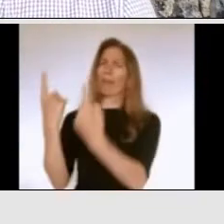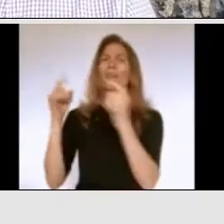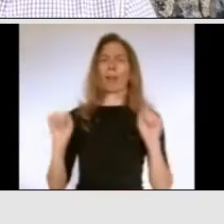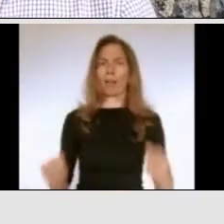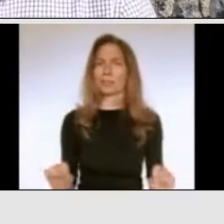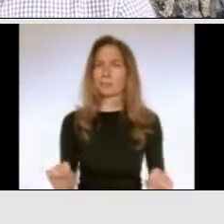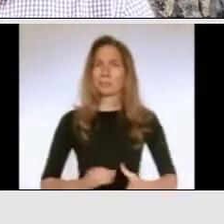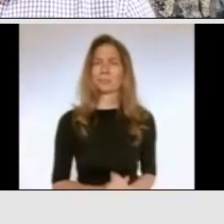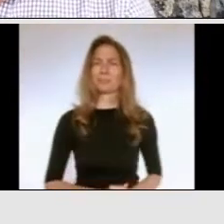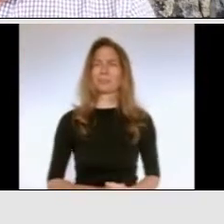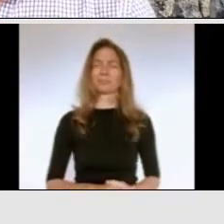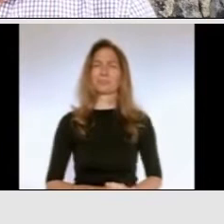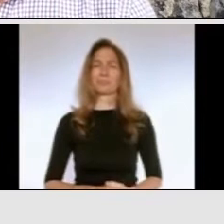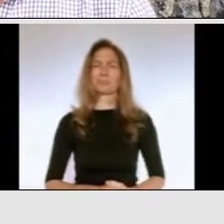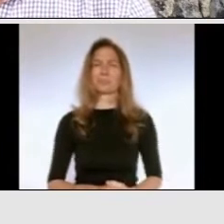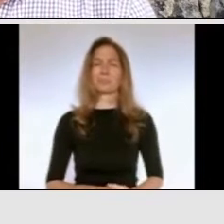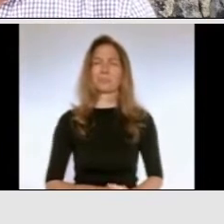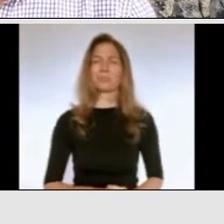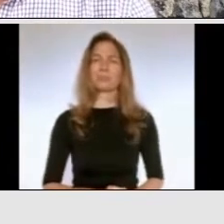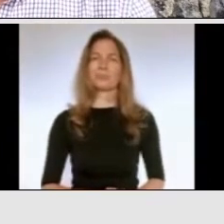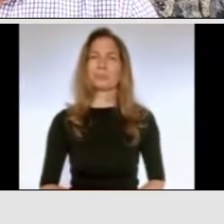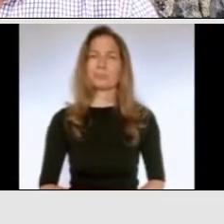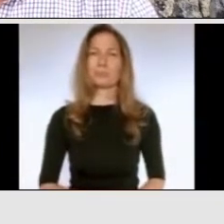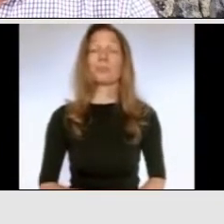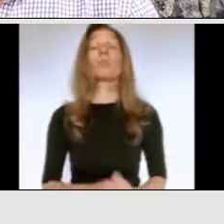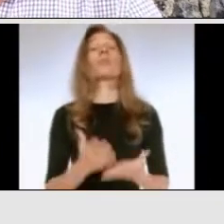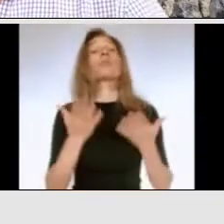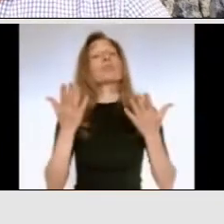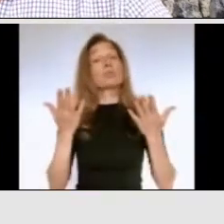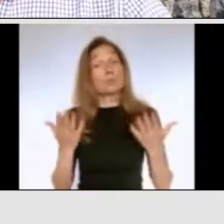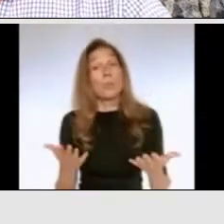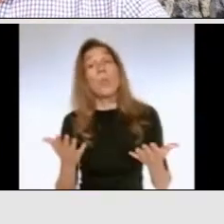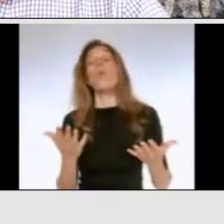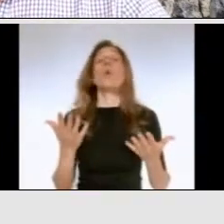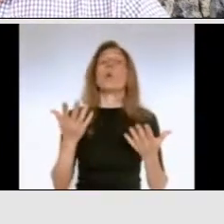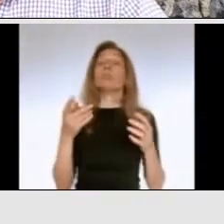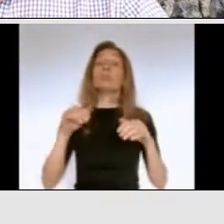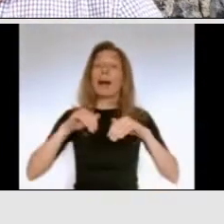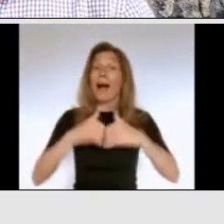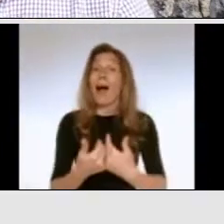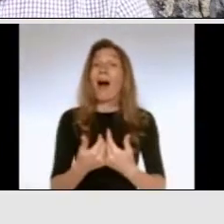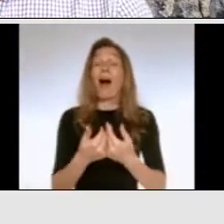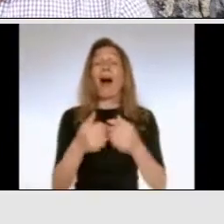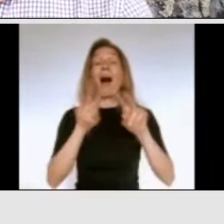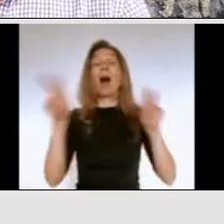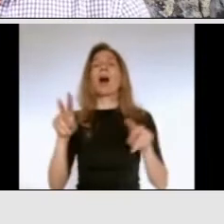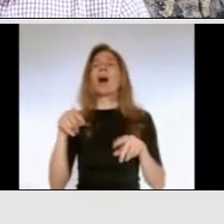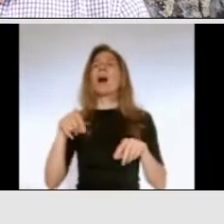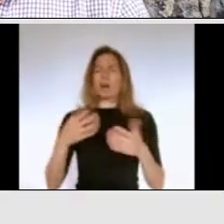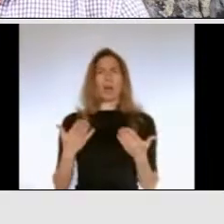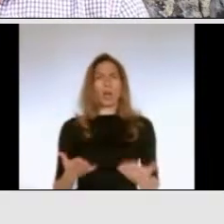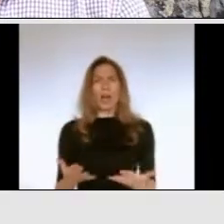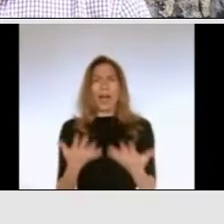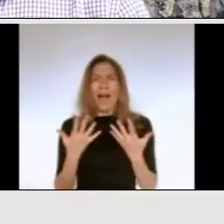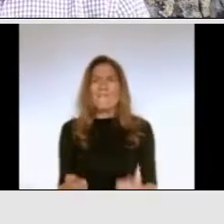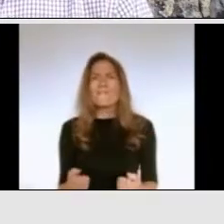In terms of an overview, we want to look at how current and future digital solutions and